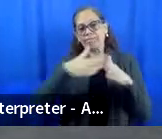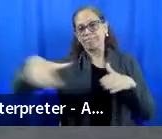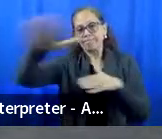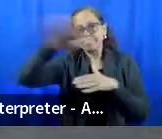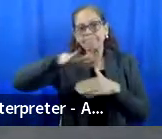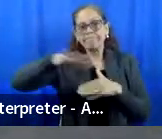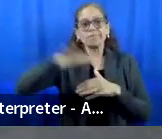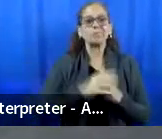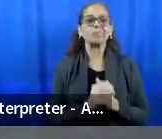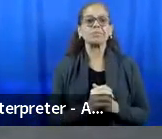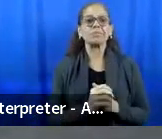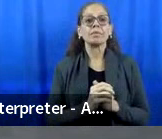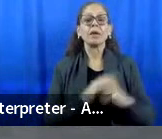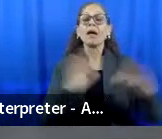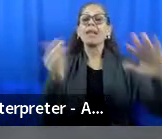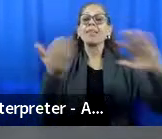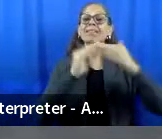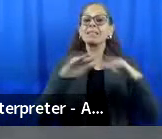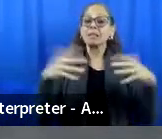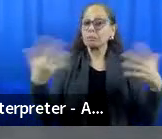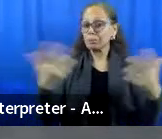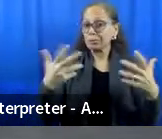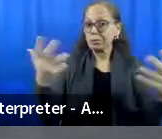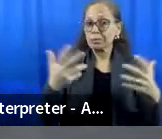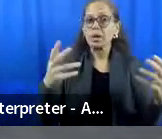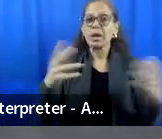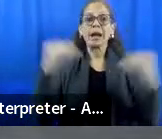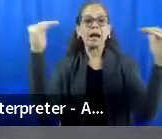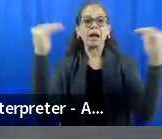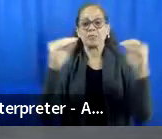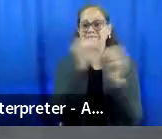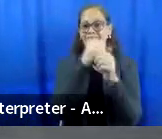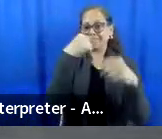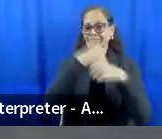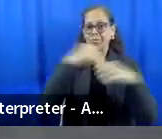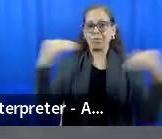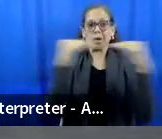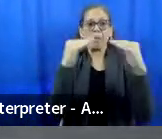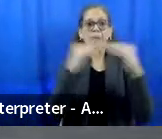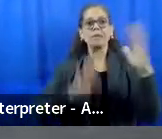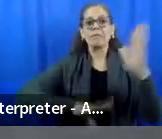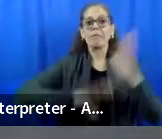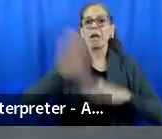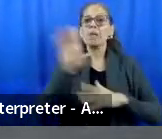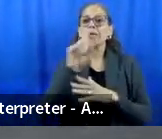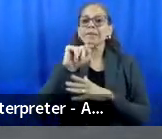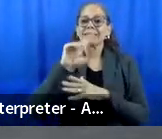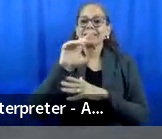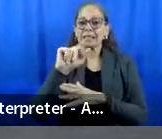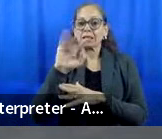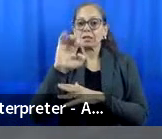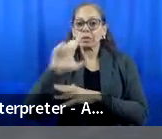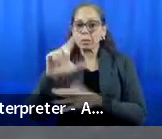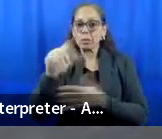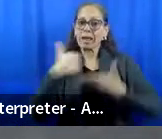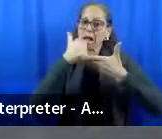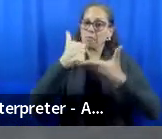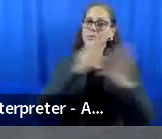The city is creating an equitable development data tool to inform those conversations and help us plan for a fairer